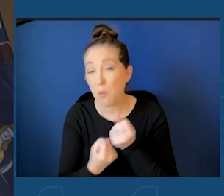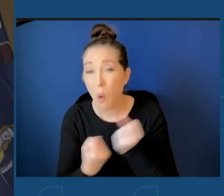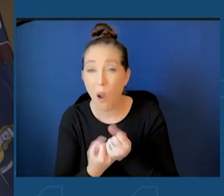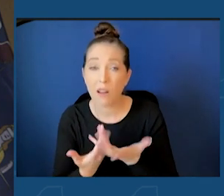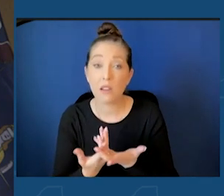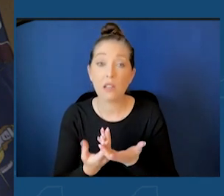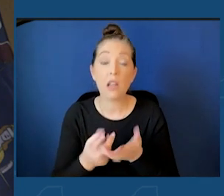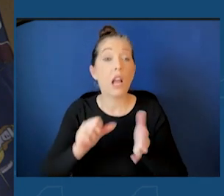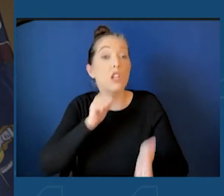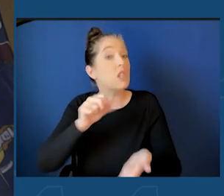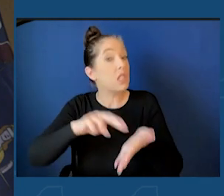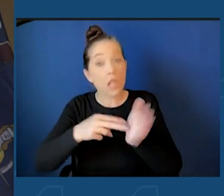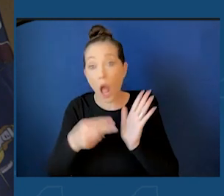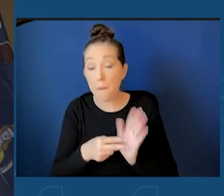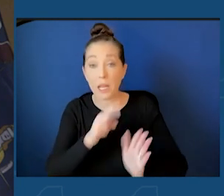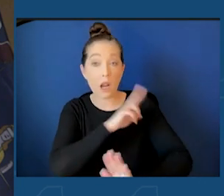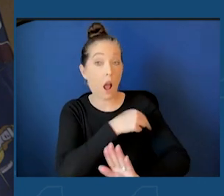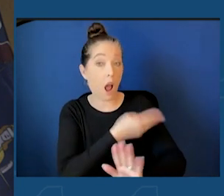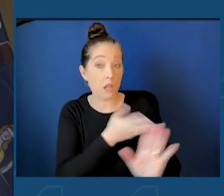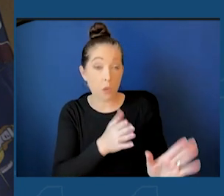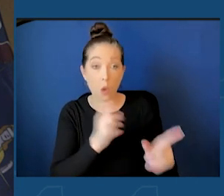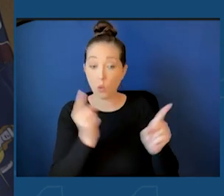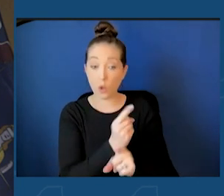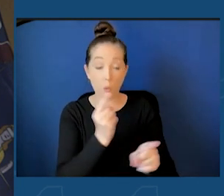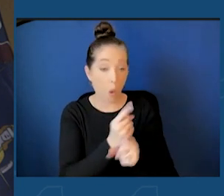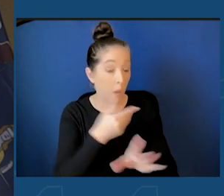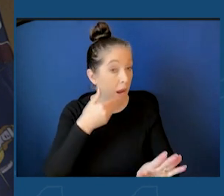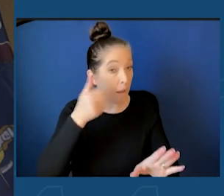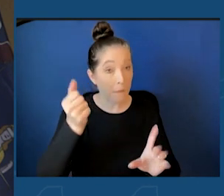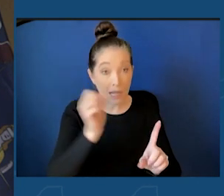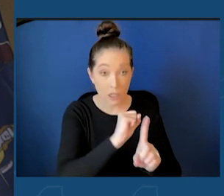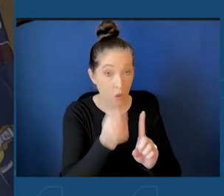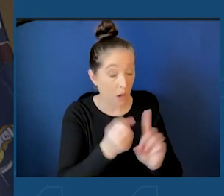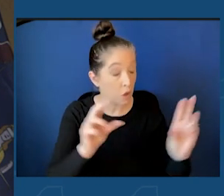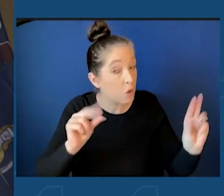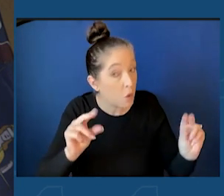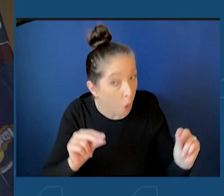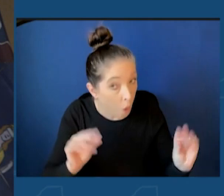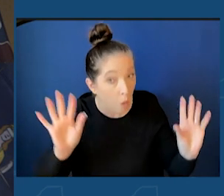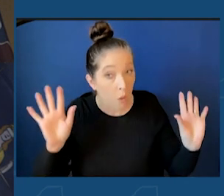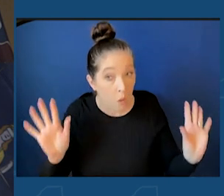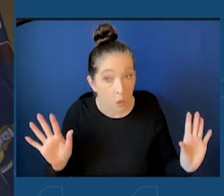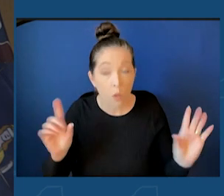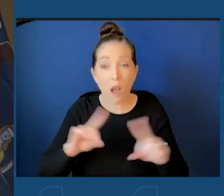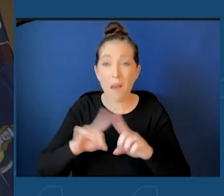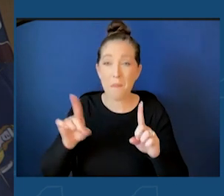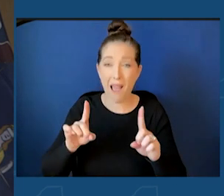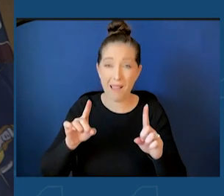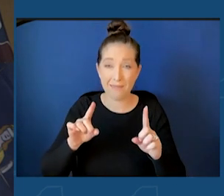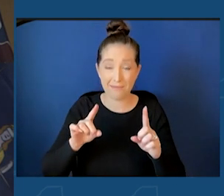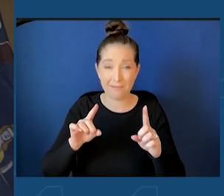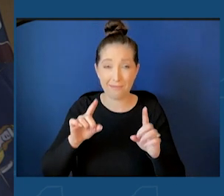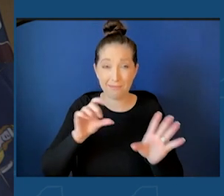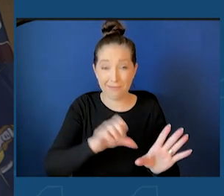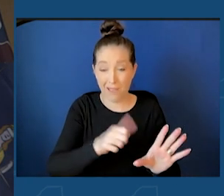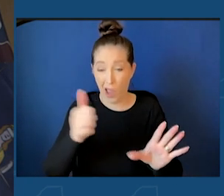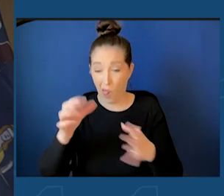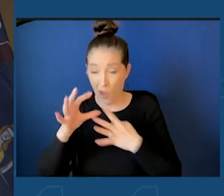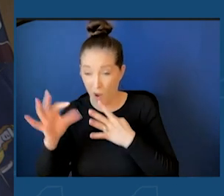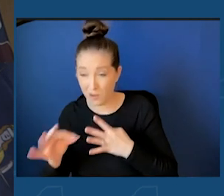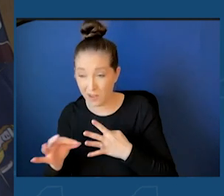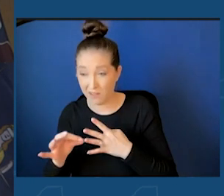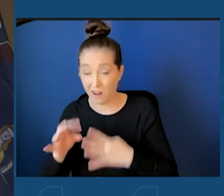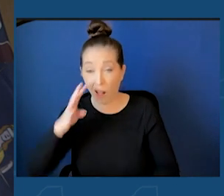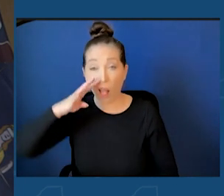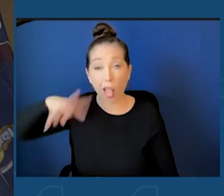those institutions was appropriate or in the best circumstances. We know that. But the alternative of just benign neglect and